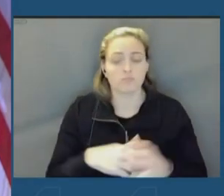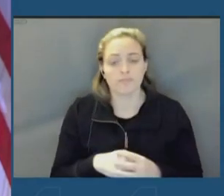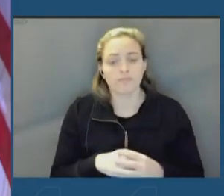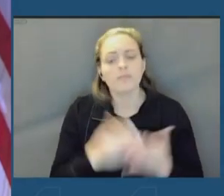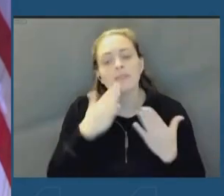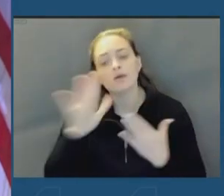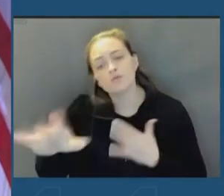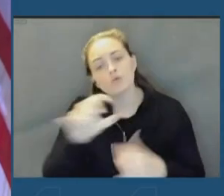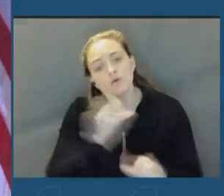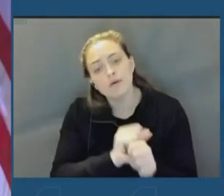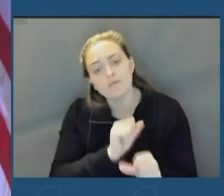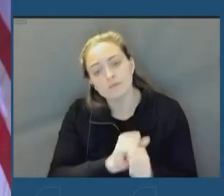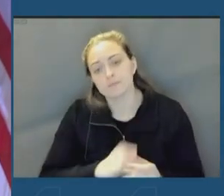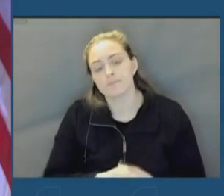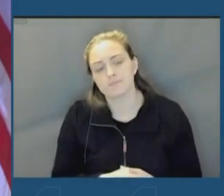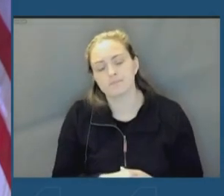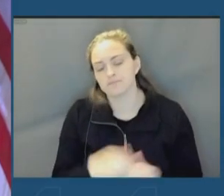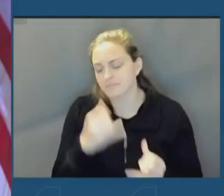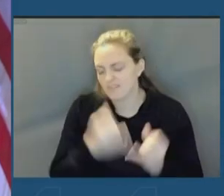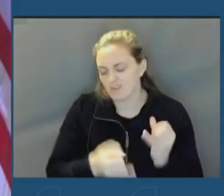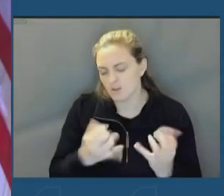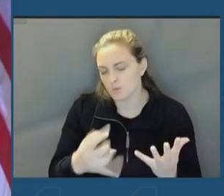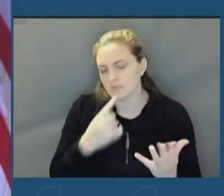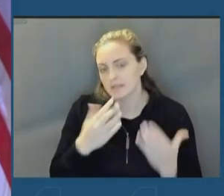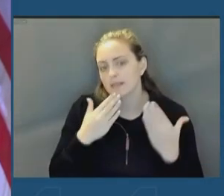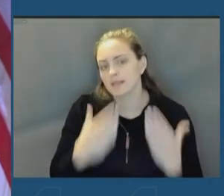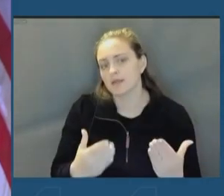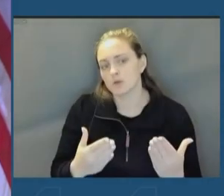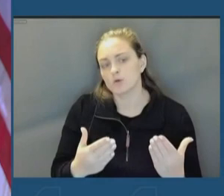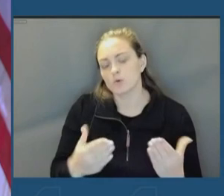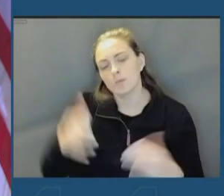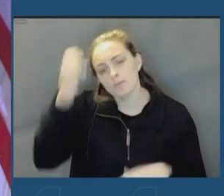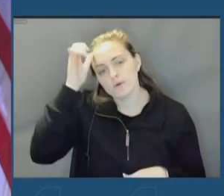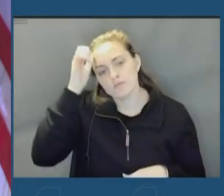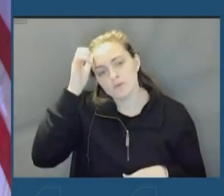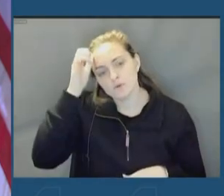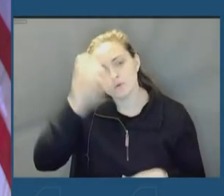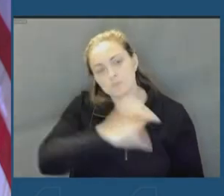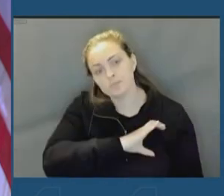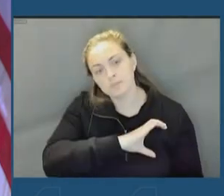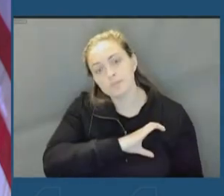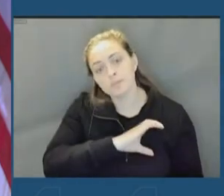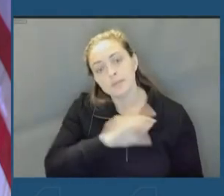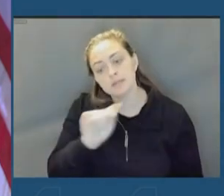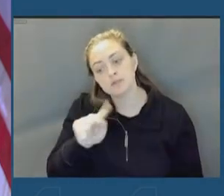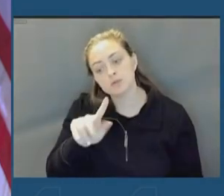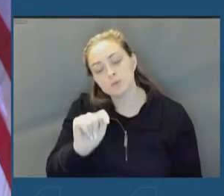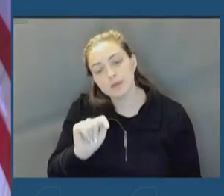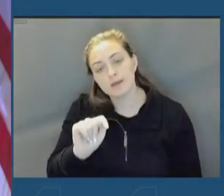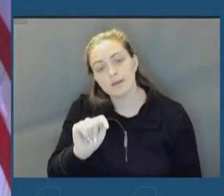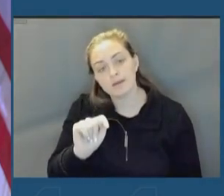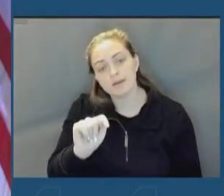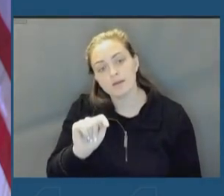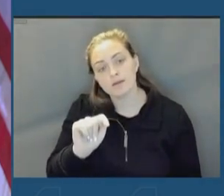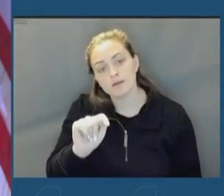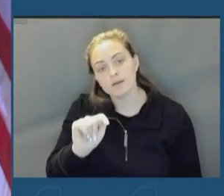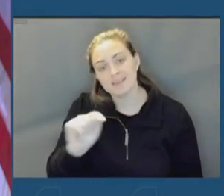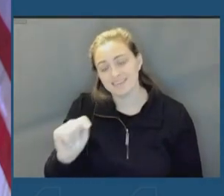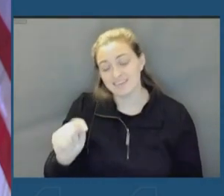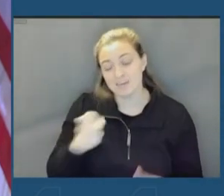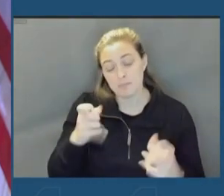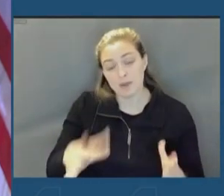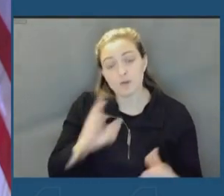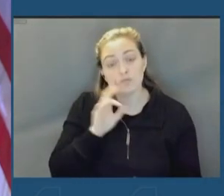efforts. Finally, I want to thank Buffalo Police Lieutenant Peter Negrelli, commander of the SWAT